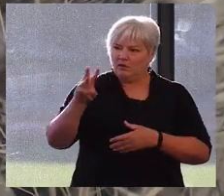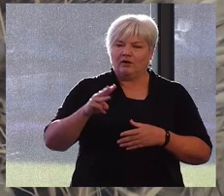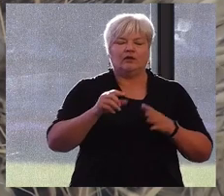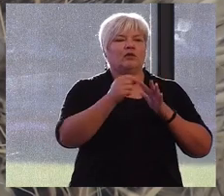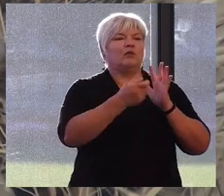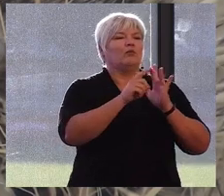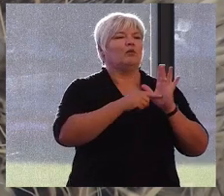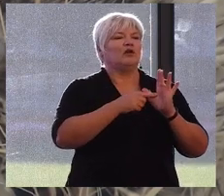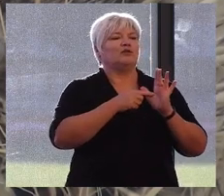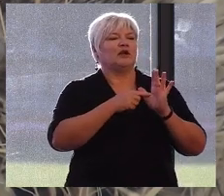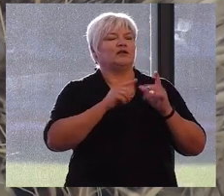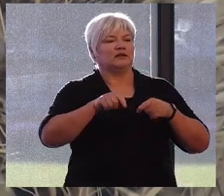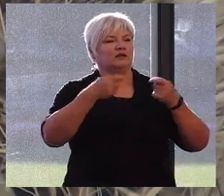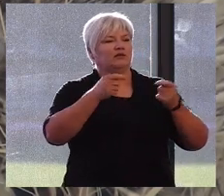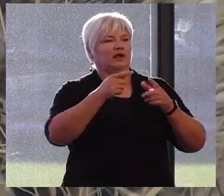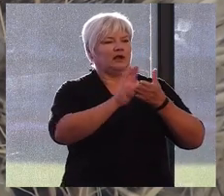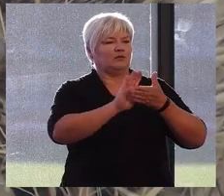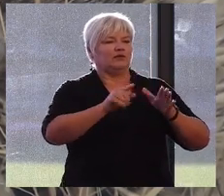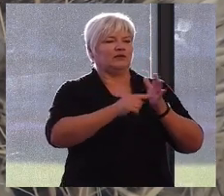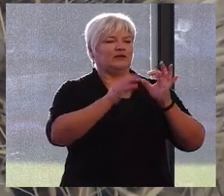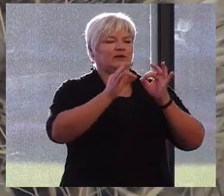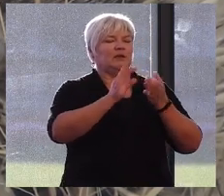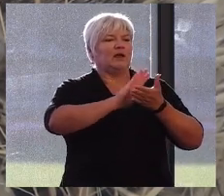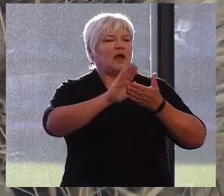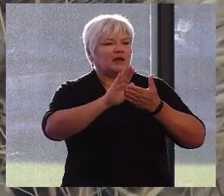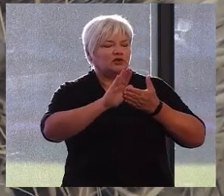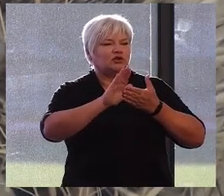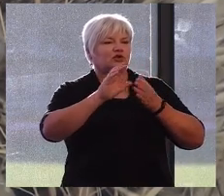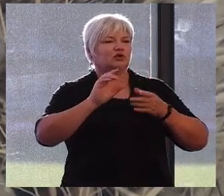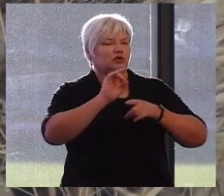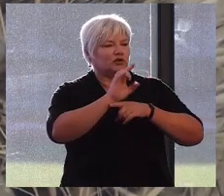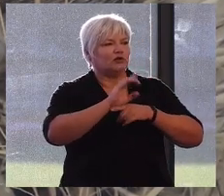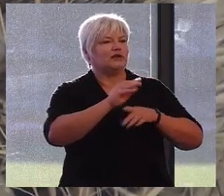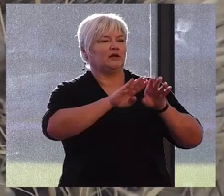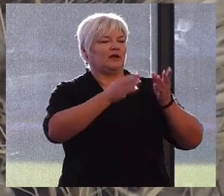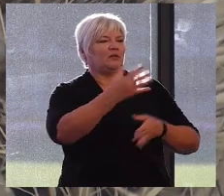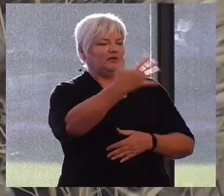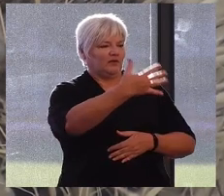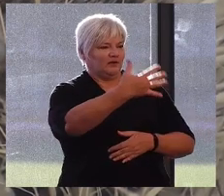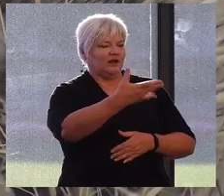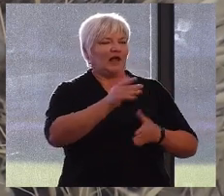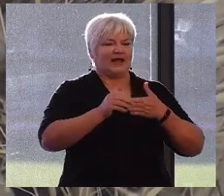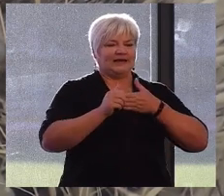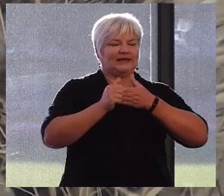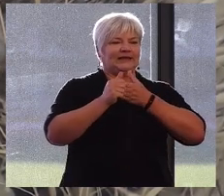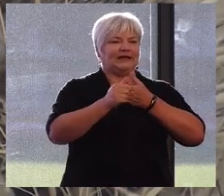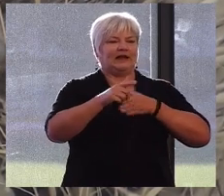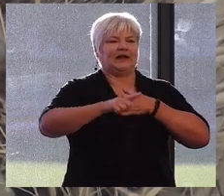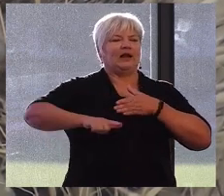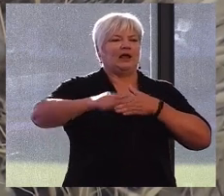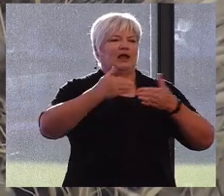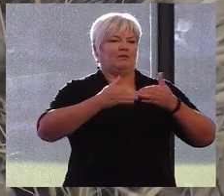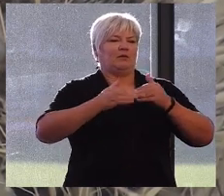and TBH Consultancy at table 15. And Leading Land Management Group,